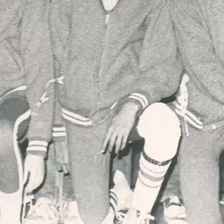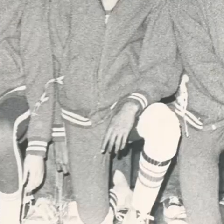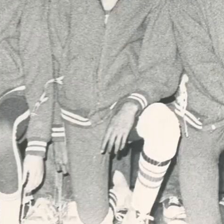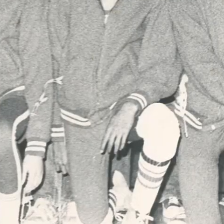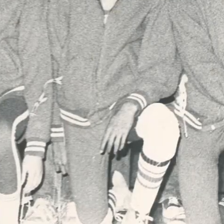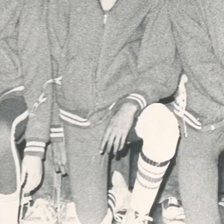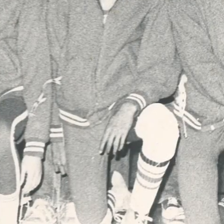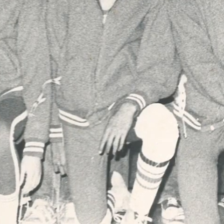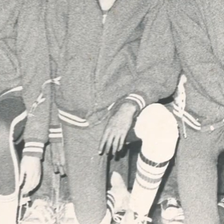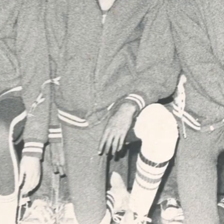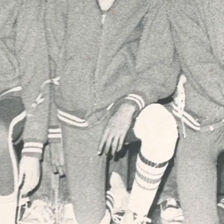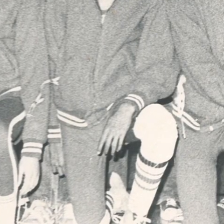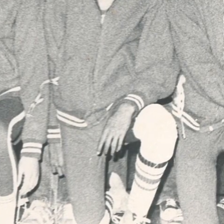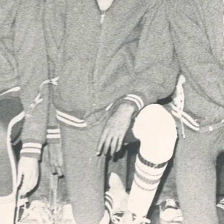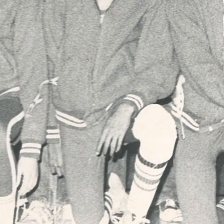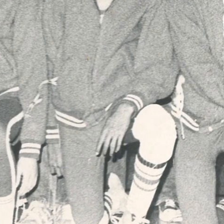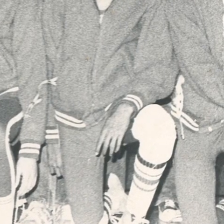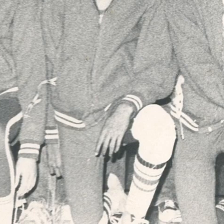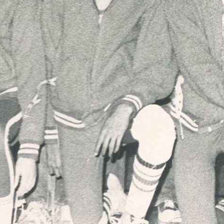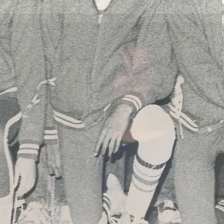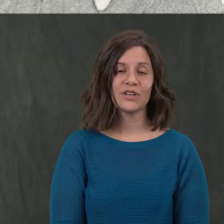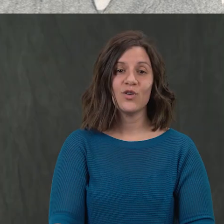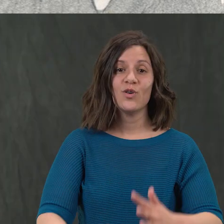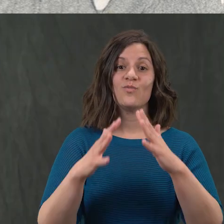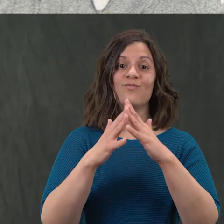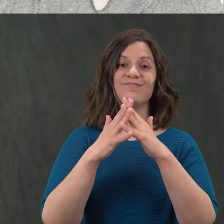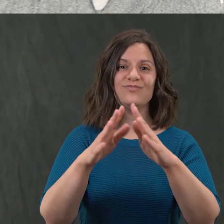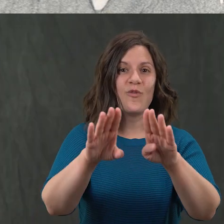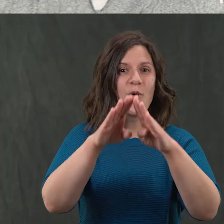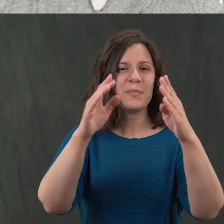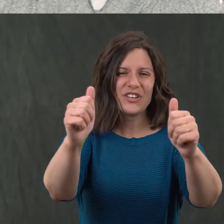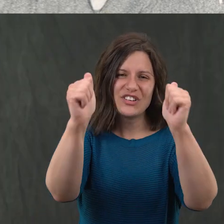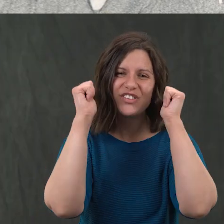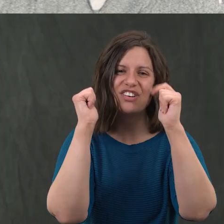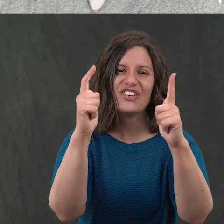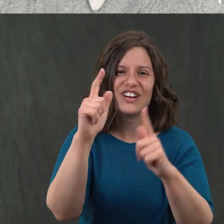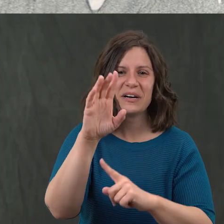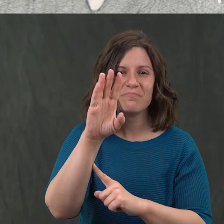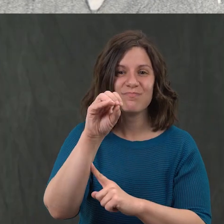team, students playing handbells and students in Red Cross uniforms. Wrestling was now open